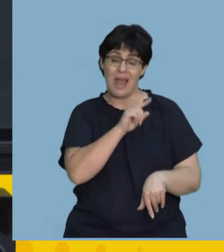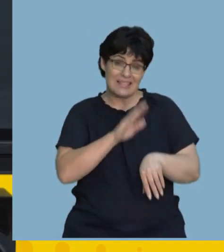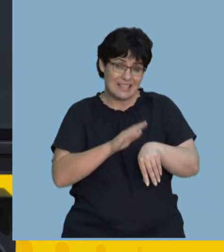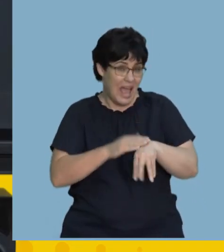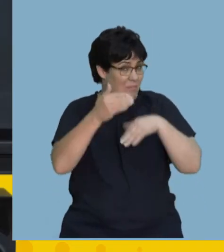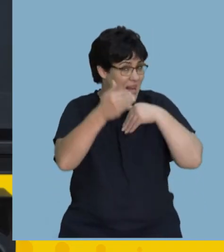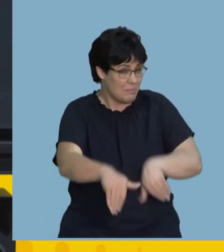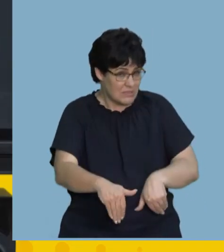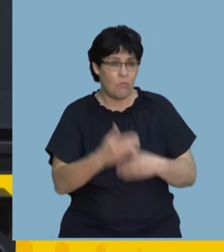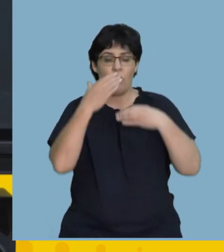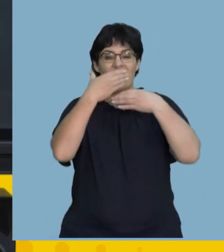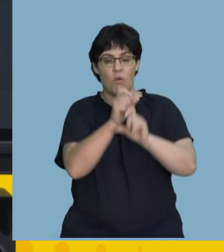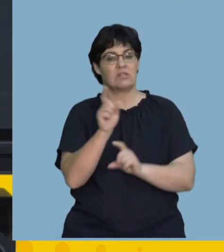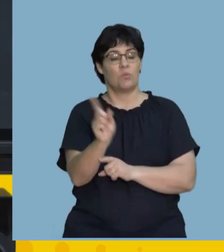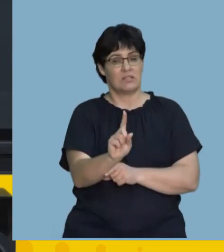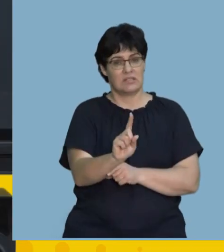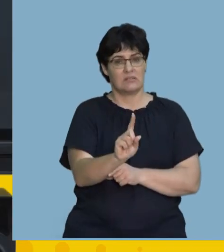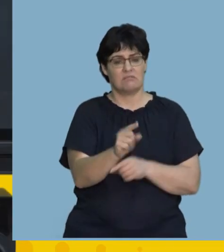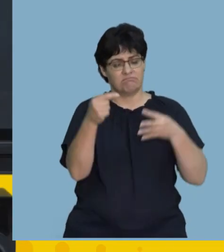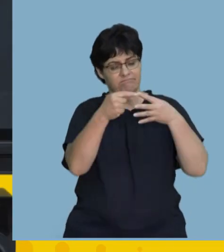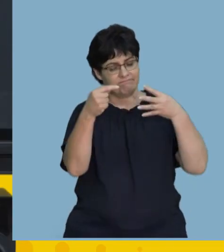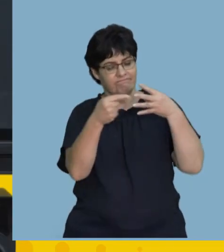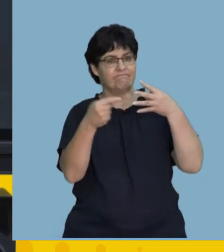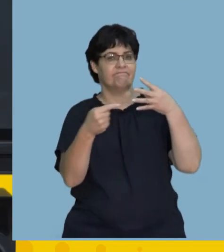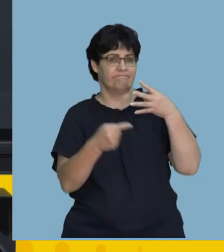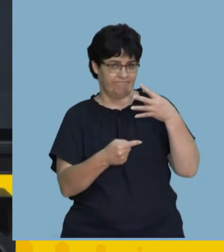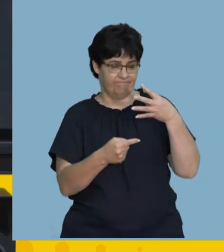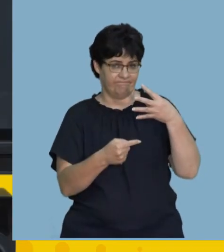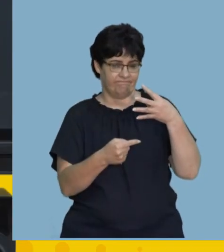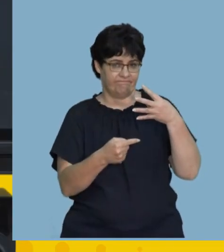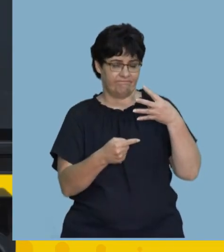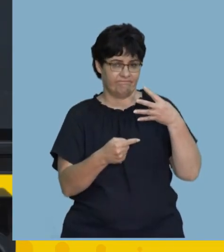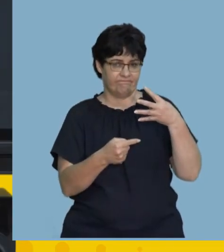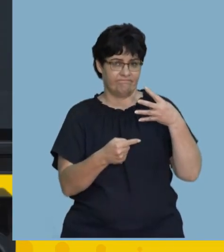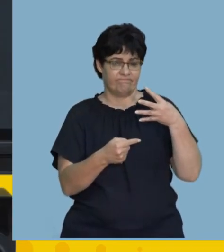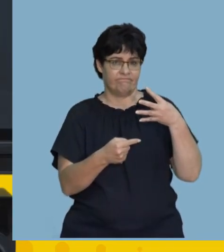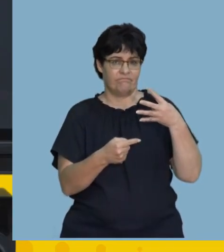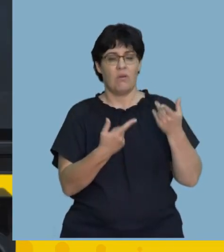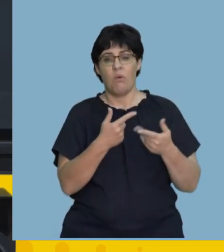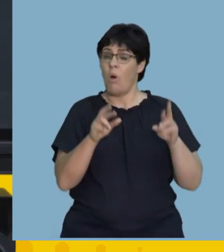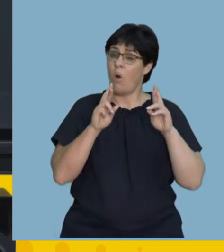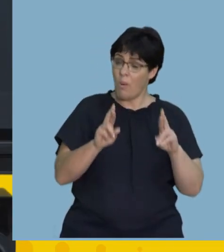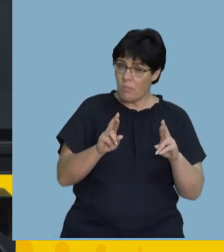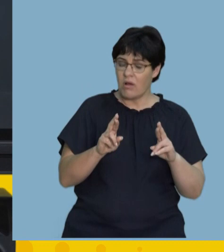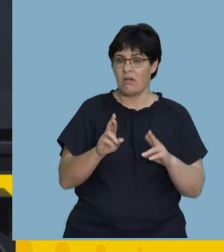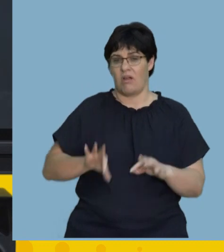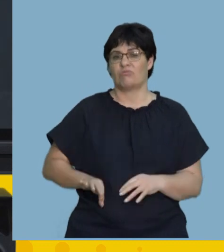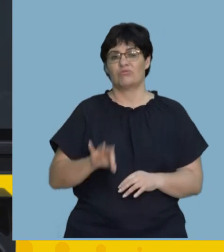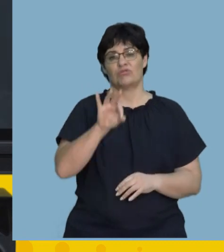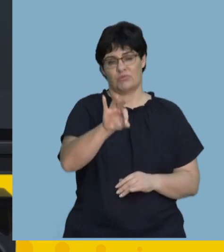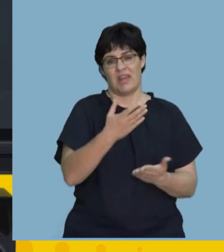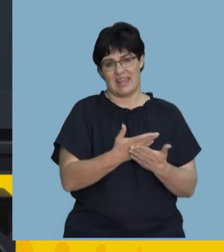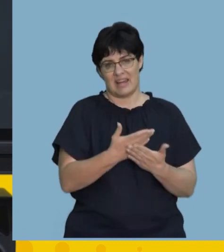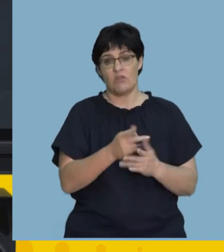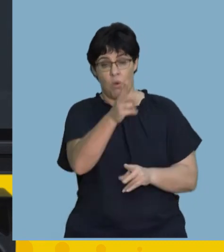we'll focus our attention on certain aspects that would obviously, hopefully contribute to the level